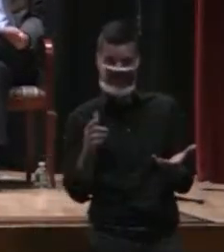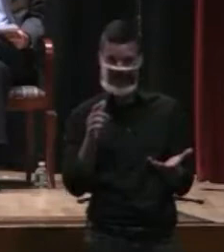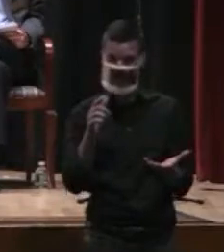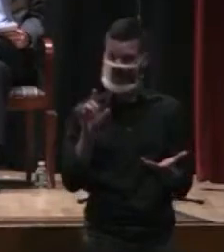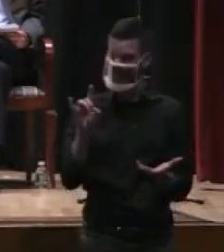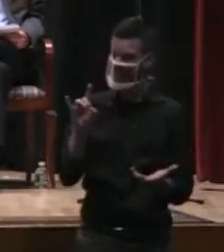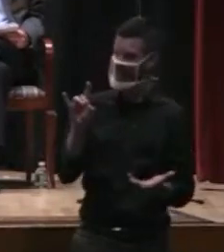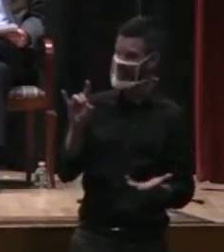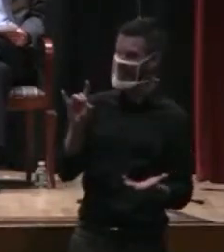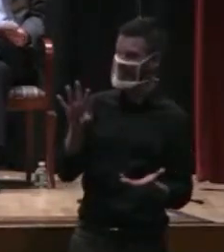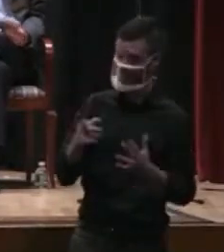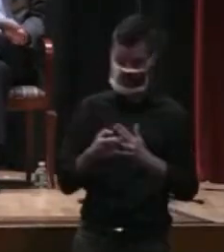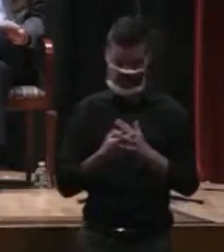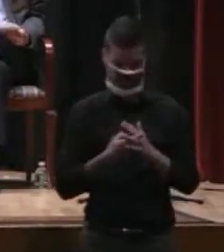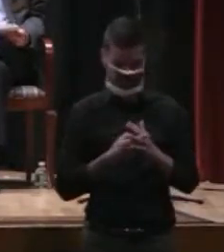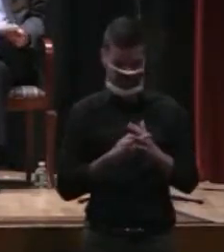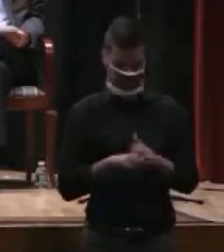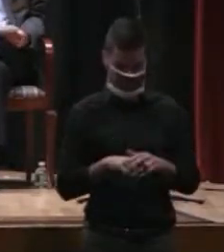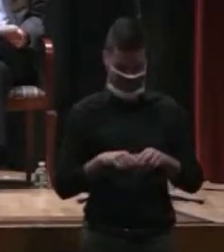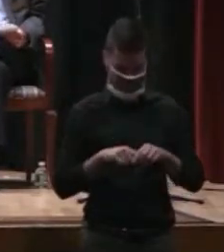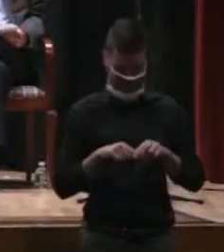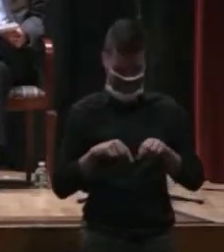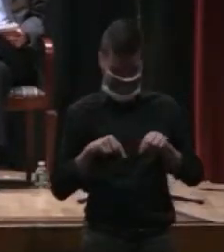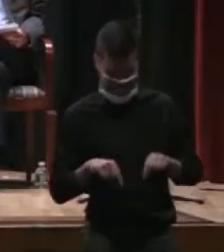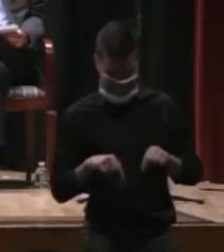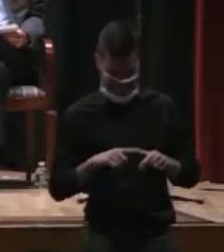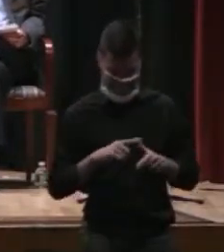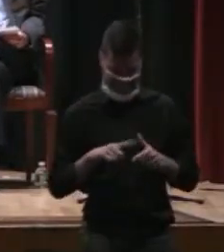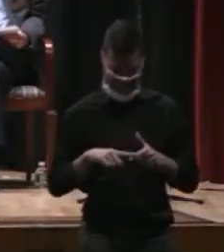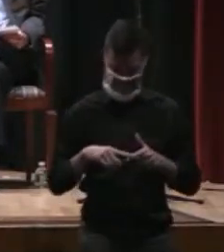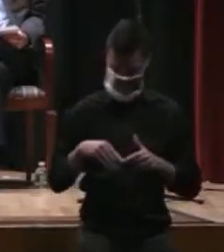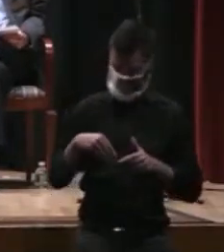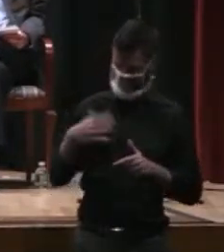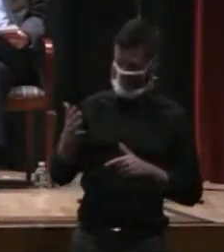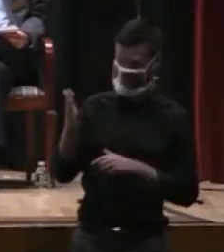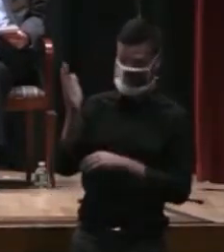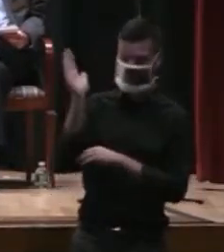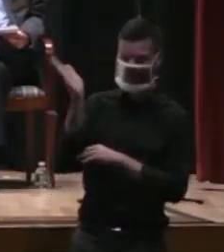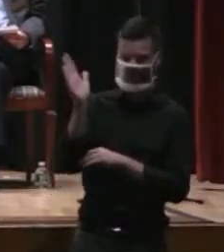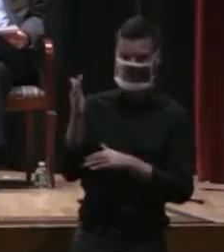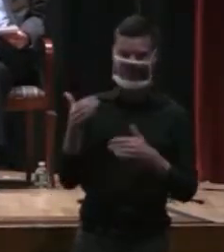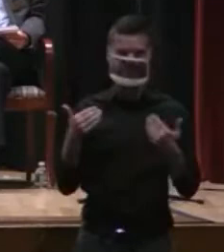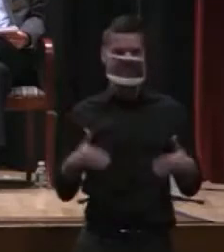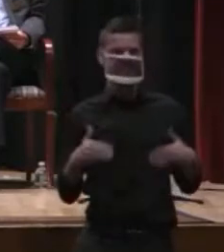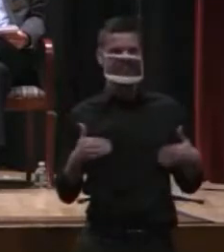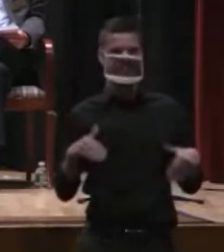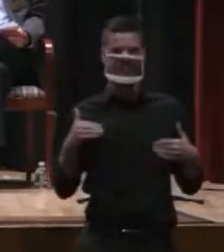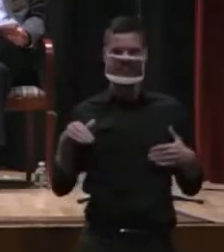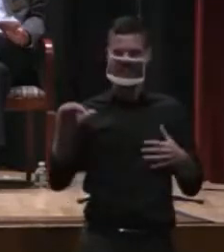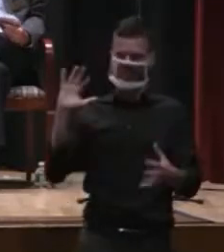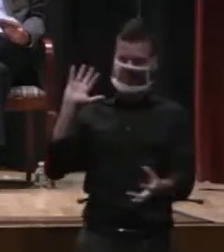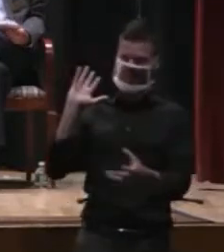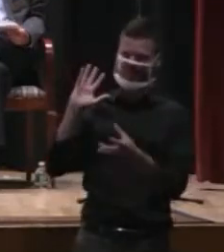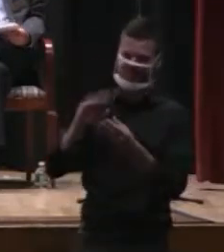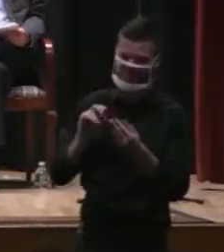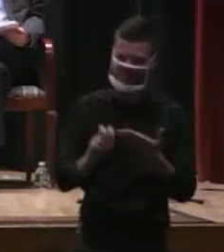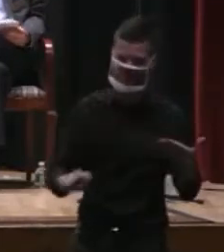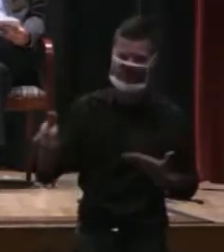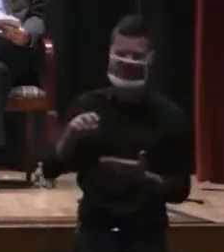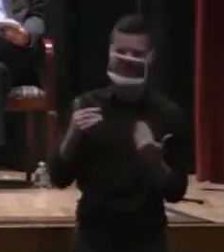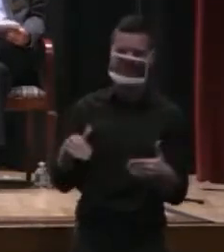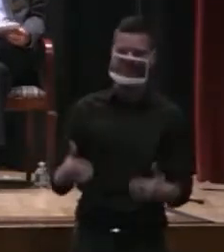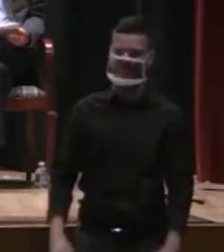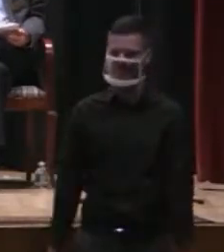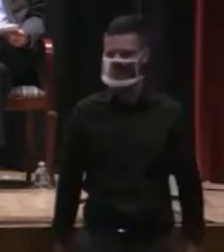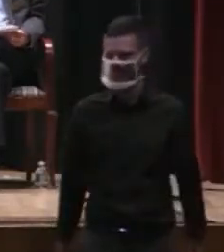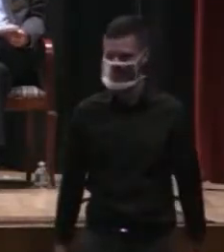when you started here, you would be given a graduation speech? You have come a long way. I remember you